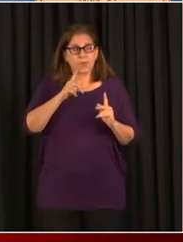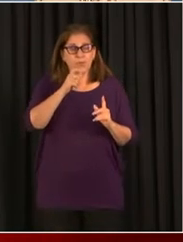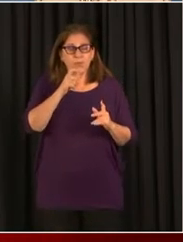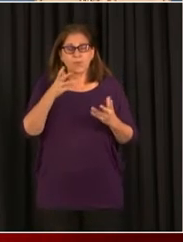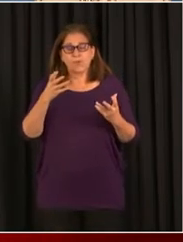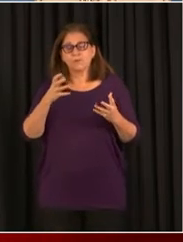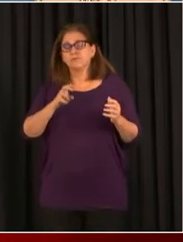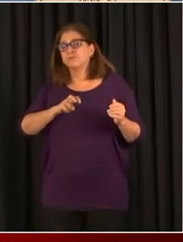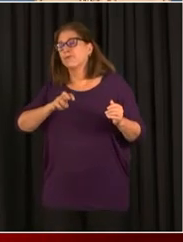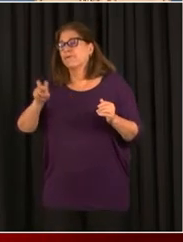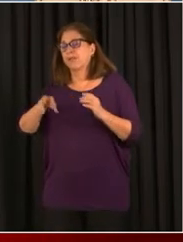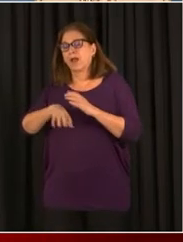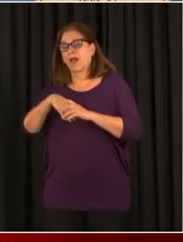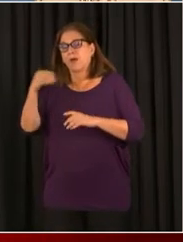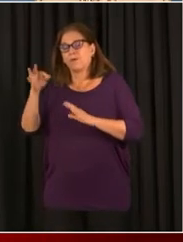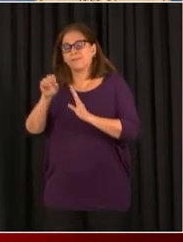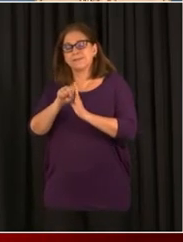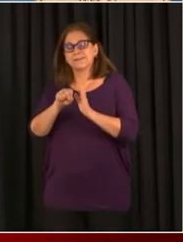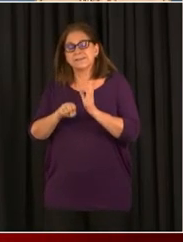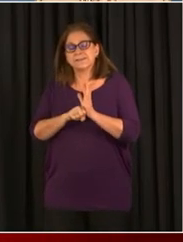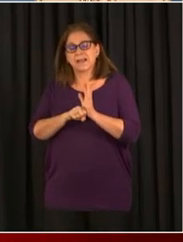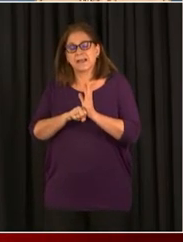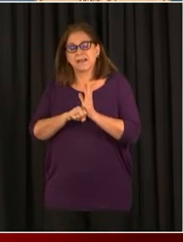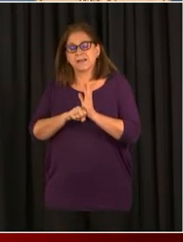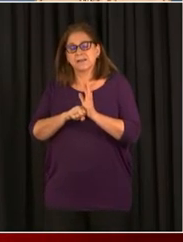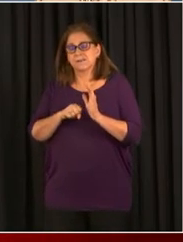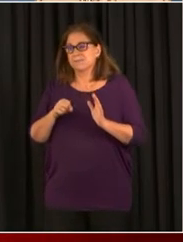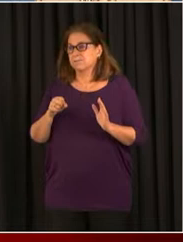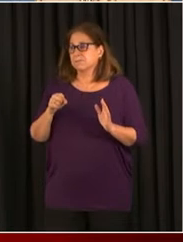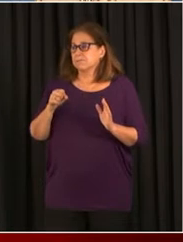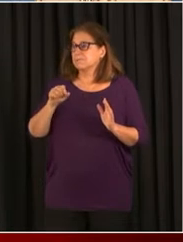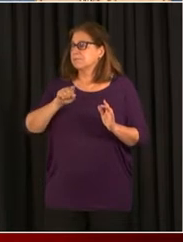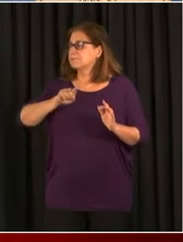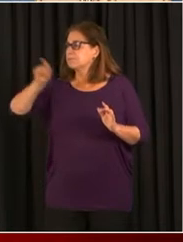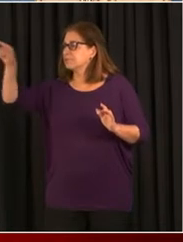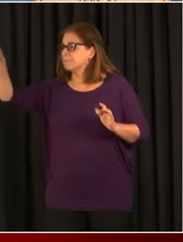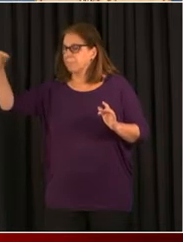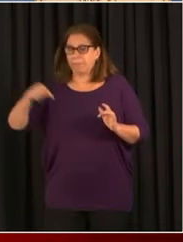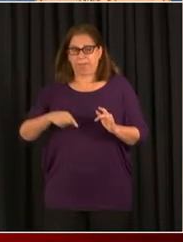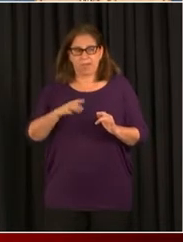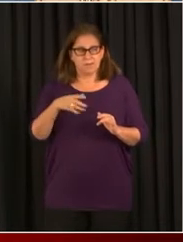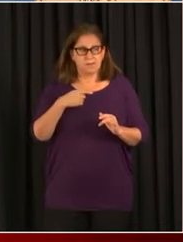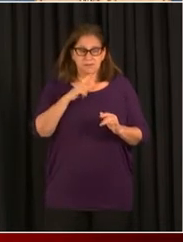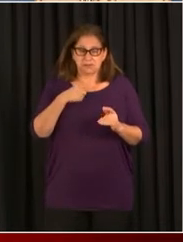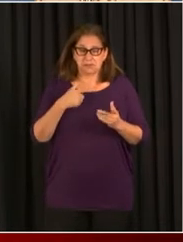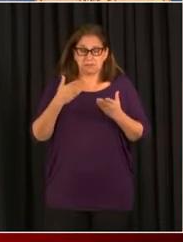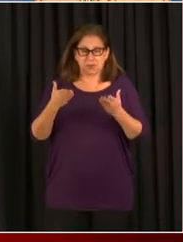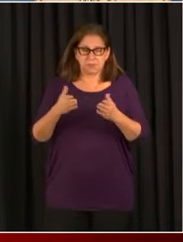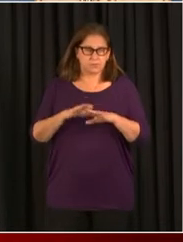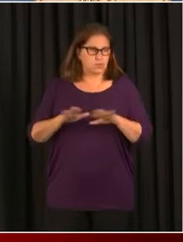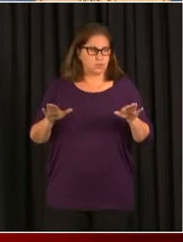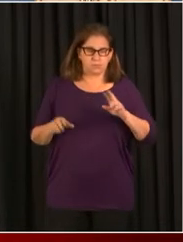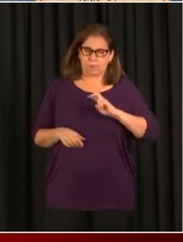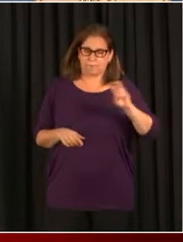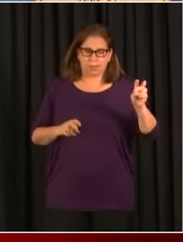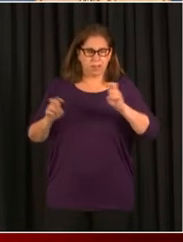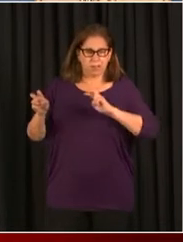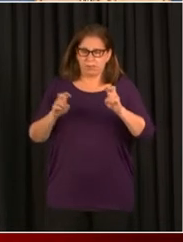really recommend that you avoid that and keep your celebrations in the National Capital Region.